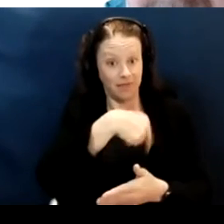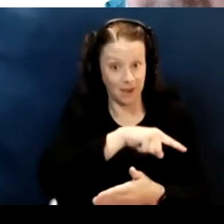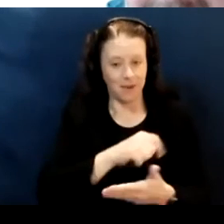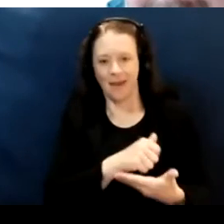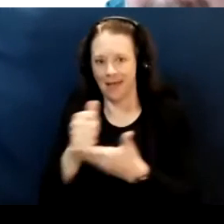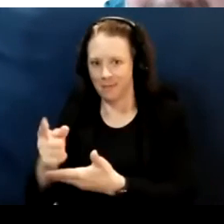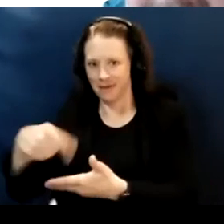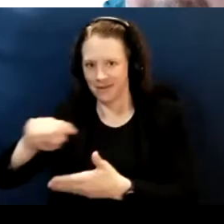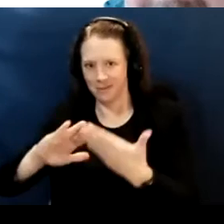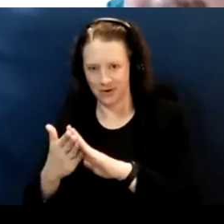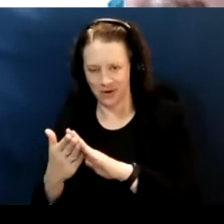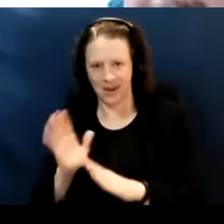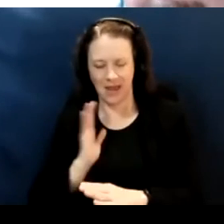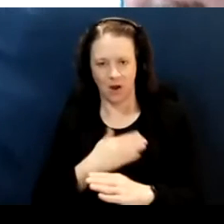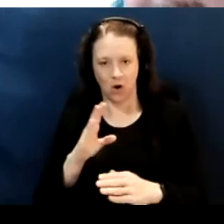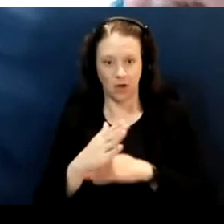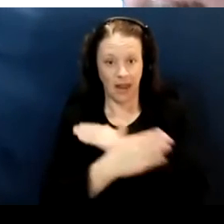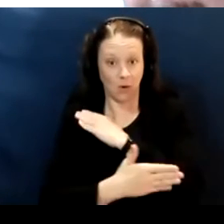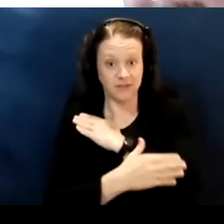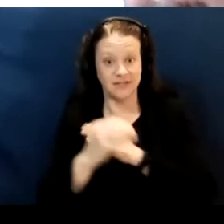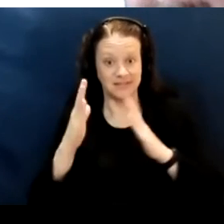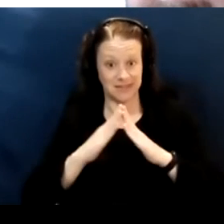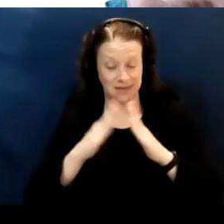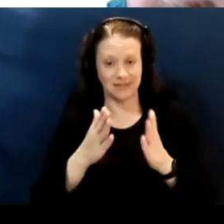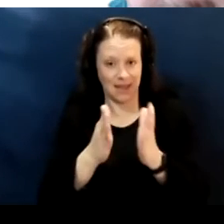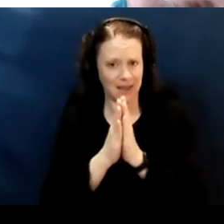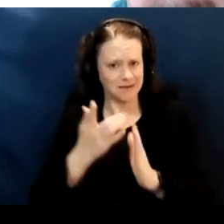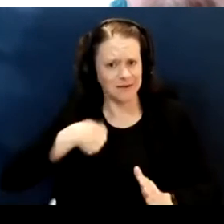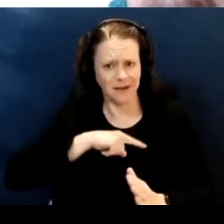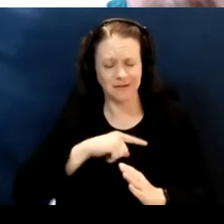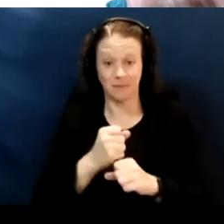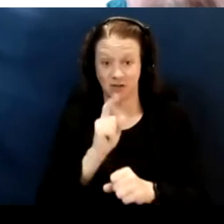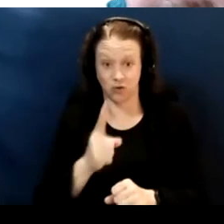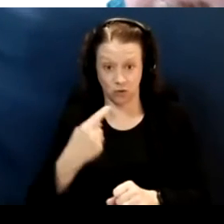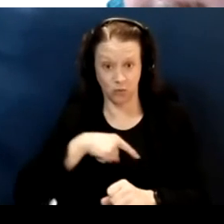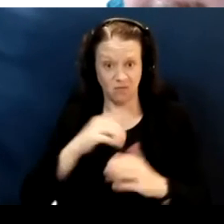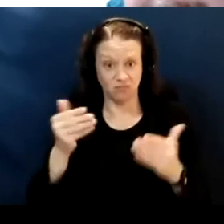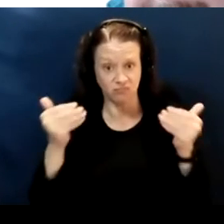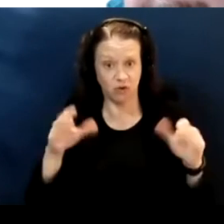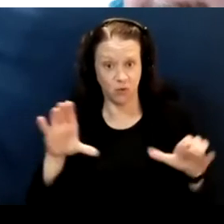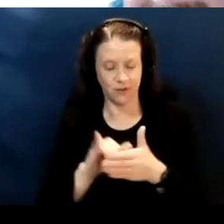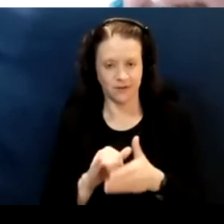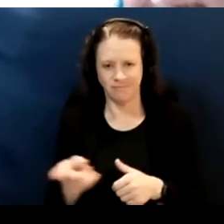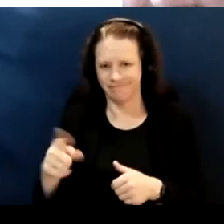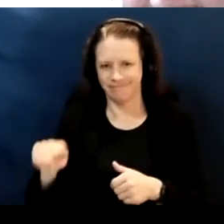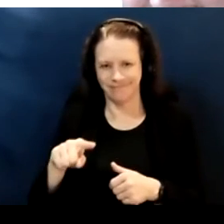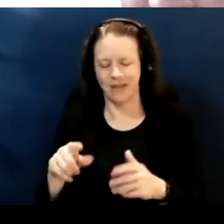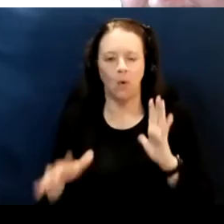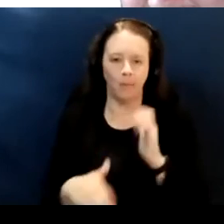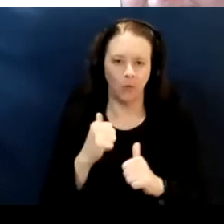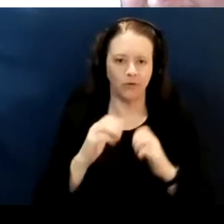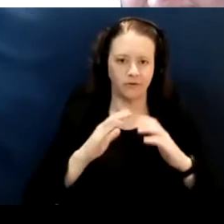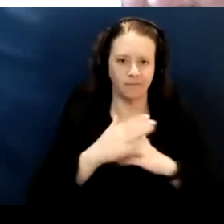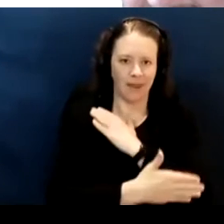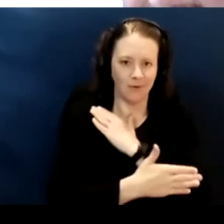and our cities is asking us to make sure that we do this. But they don't know, most counties and cities don't